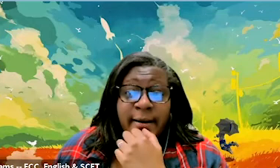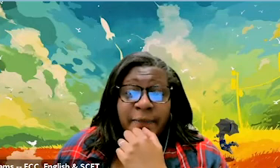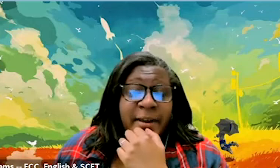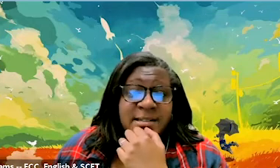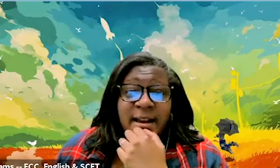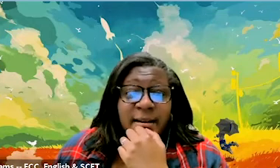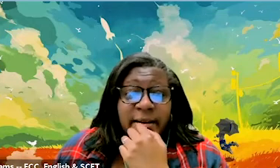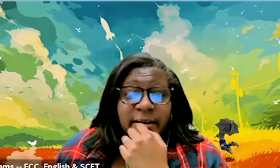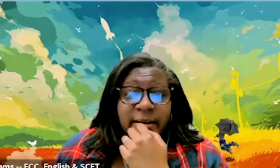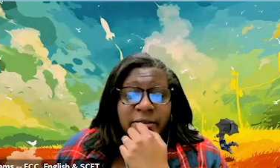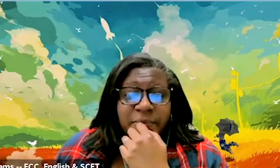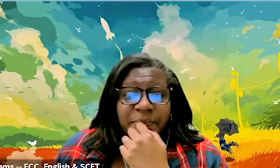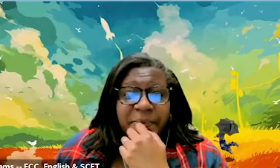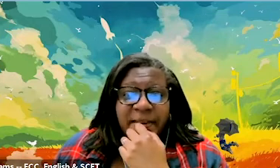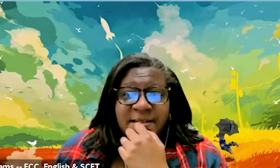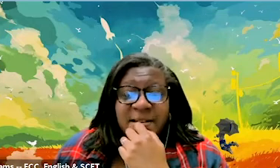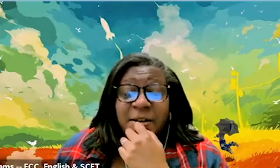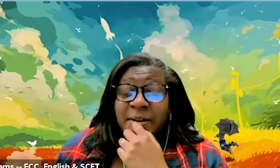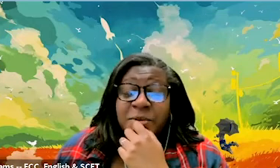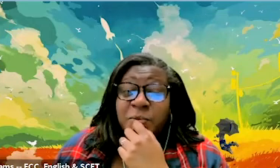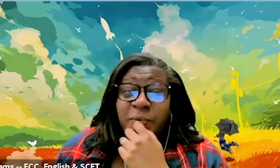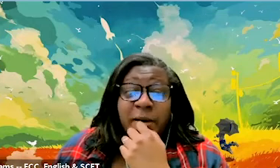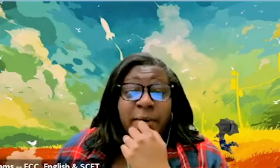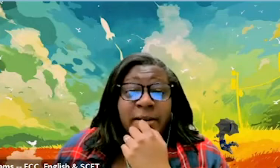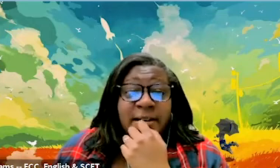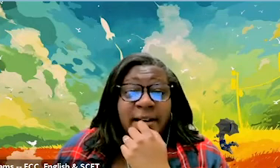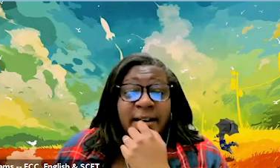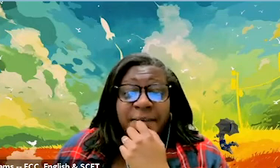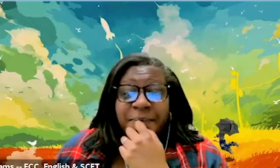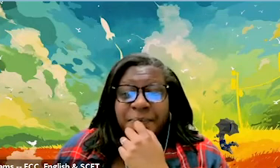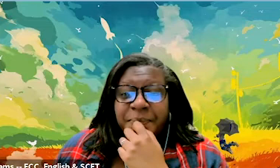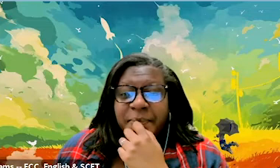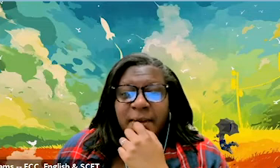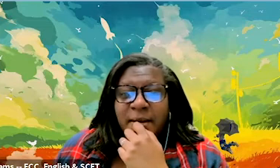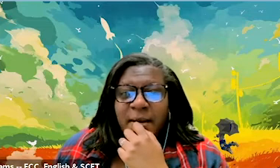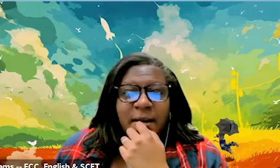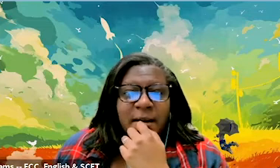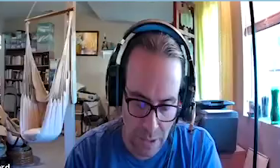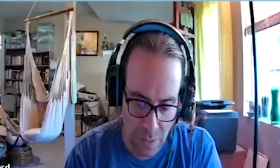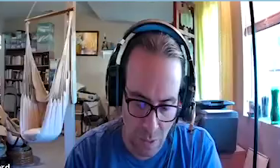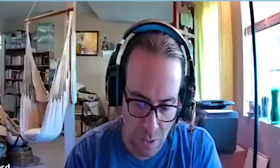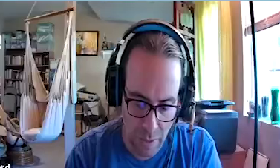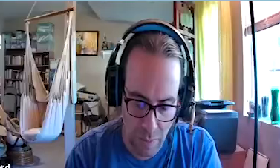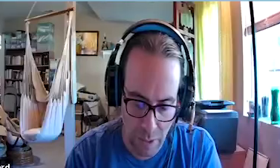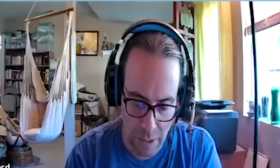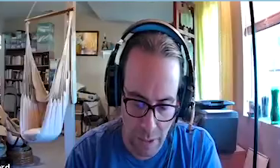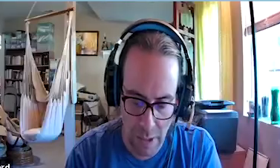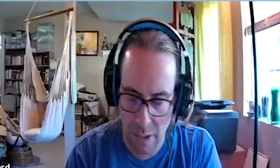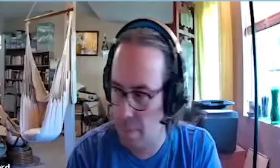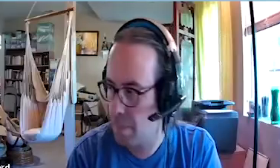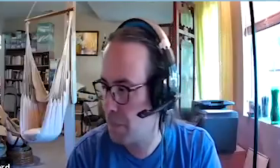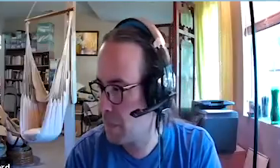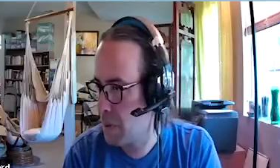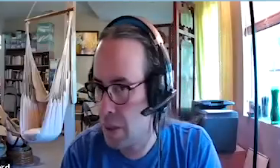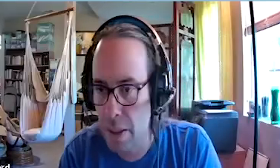hiring flex day, because that's a huge, and that was very well attended. Yeah, and we actually did a workshop on